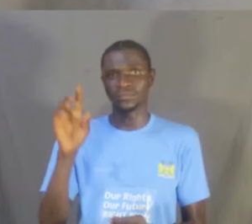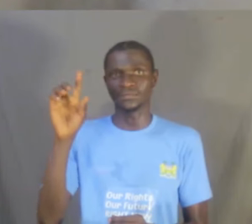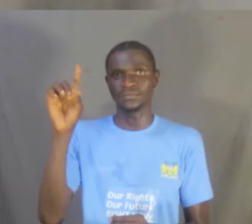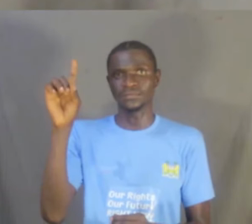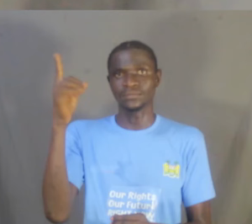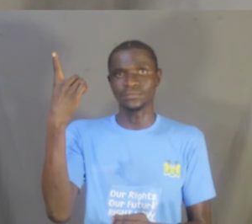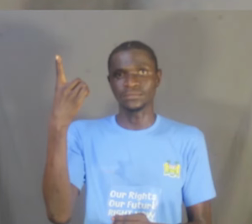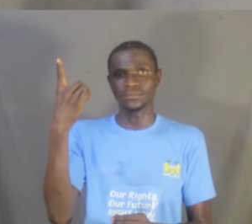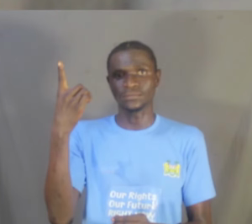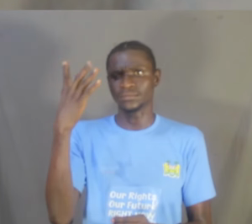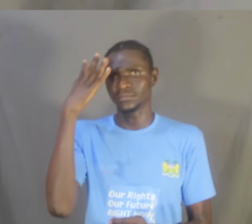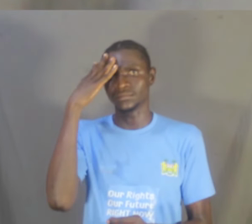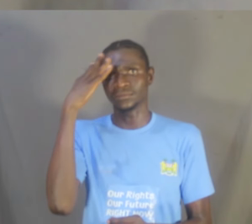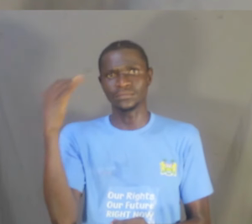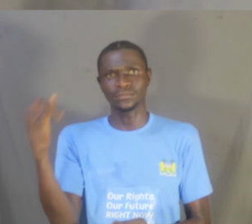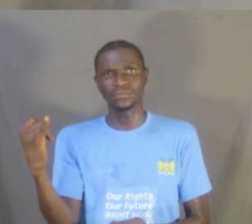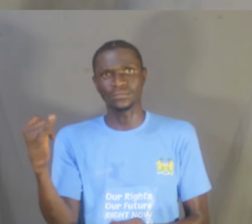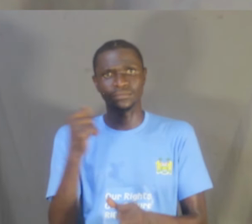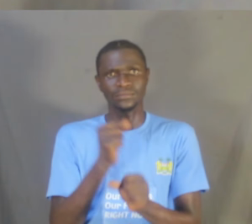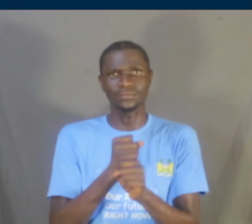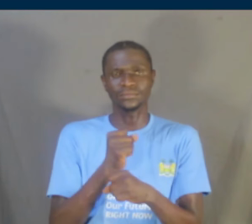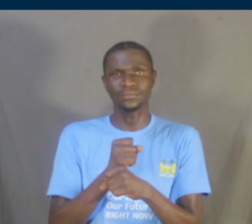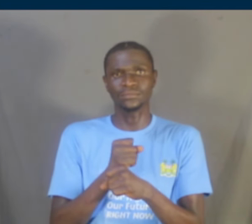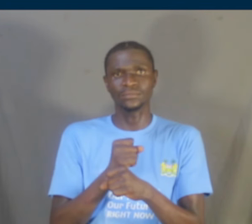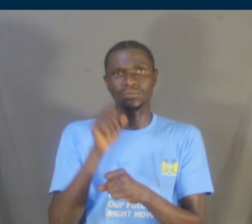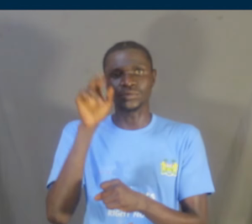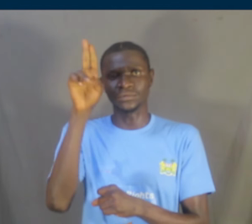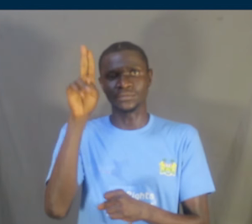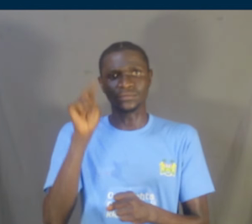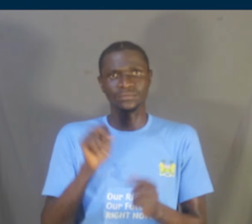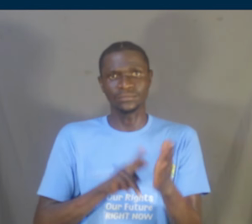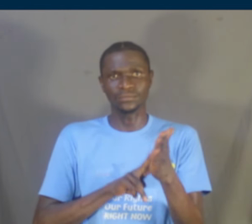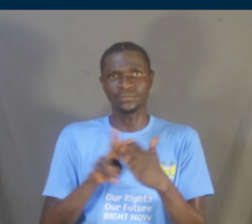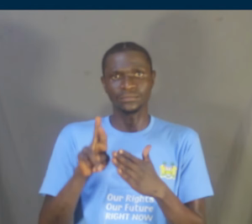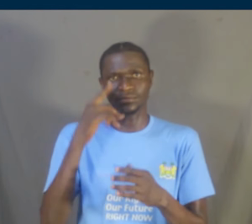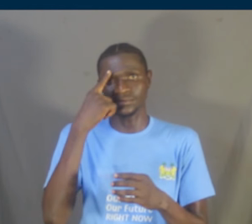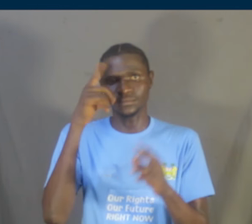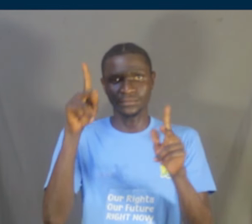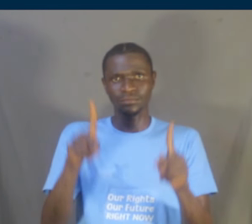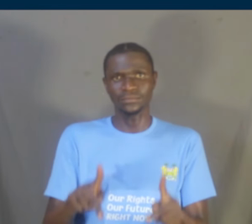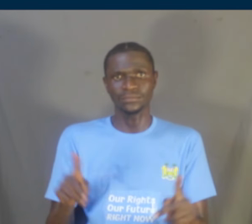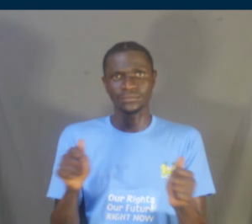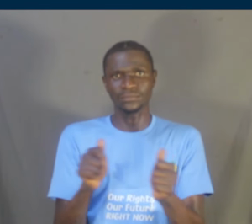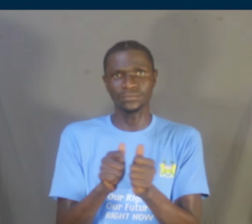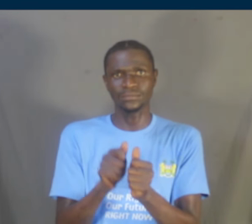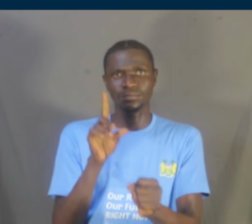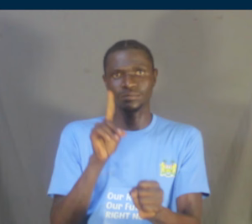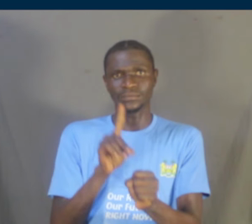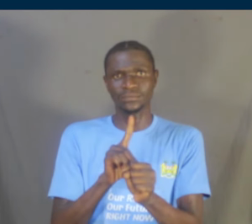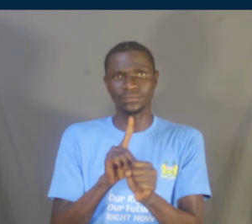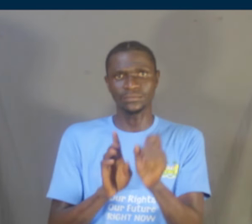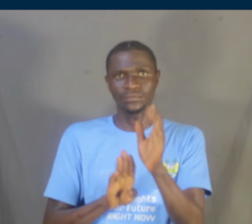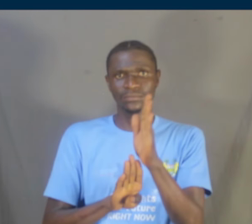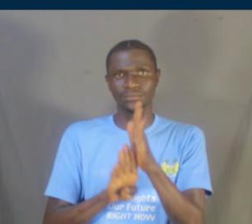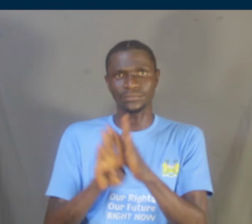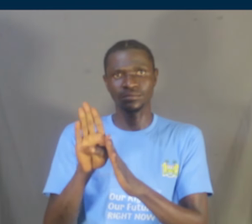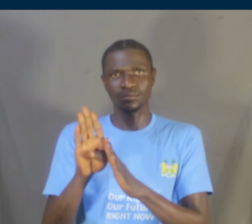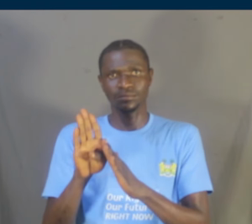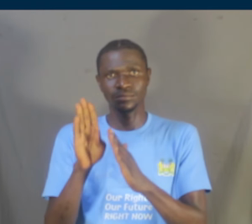respected. Article 1. Purpose. The Convention on the Rights of Persons with Disability aims to